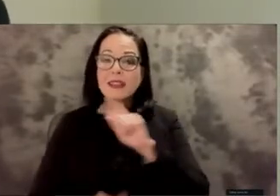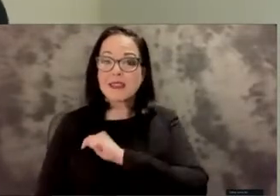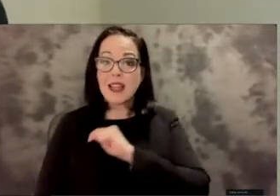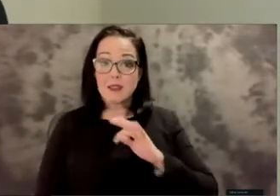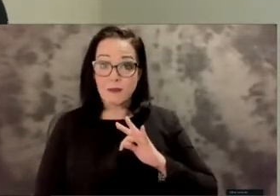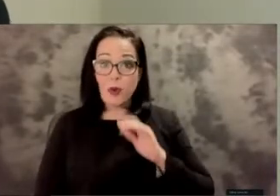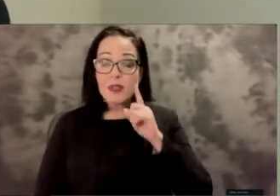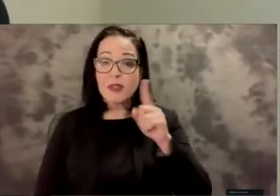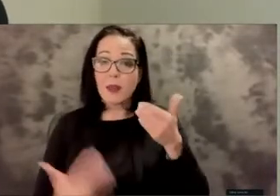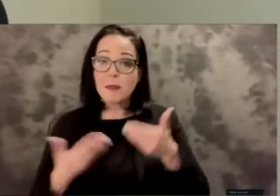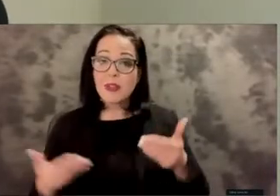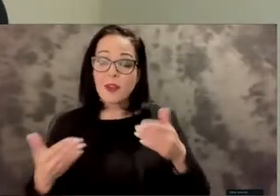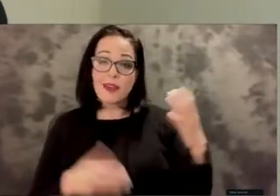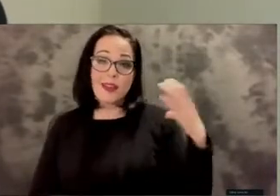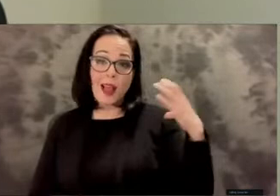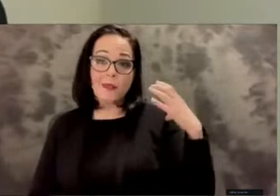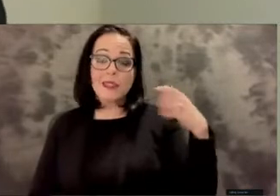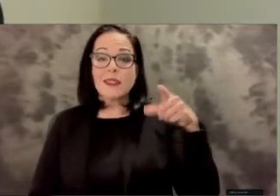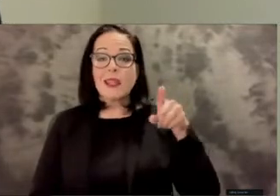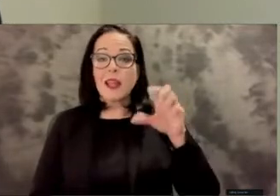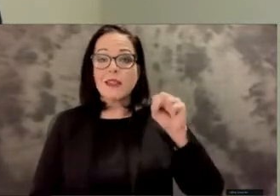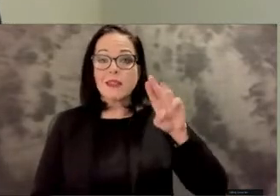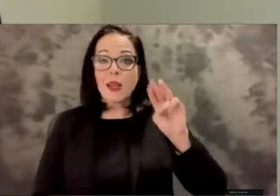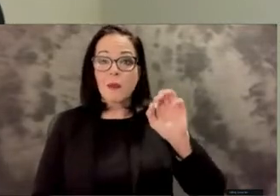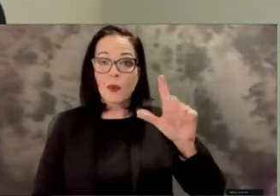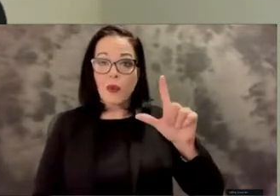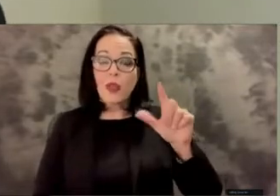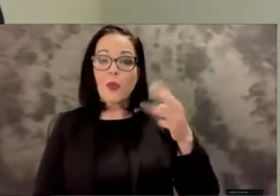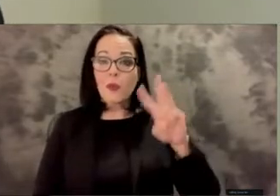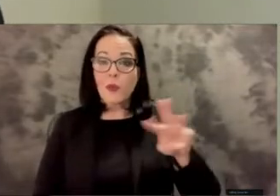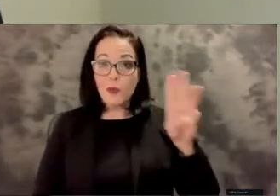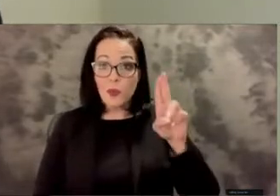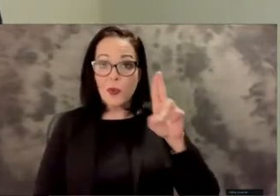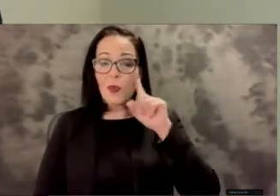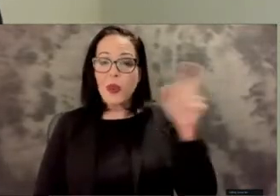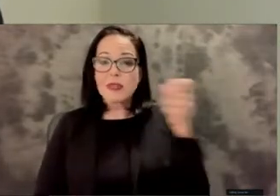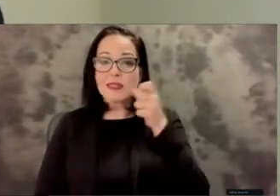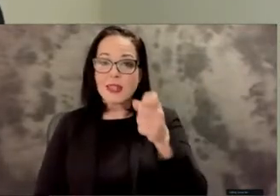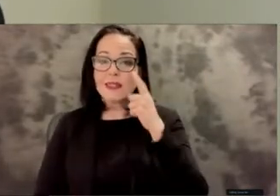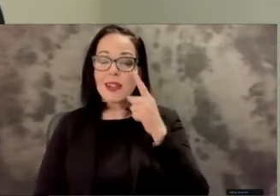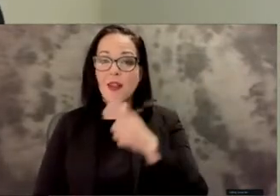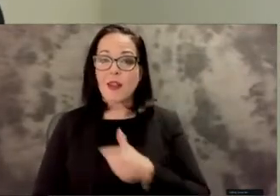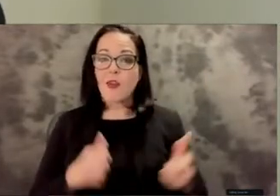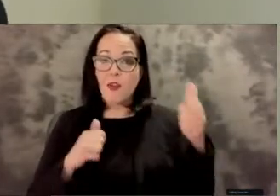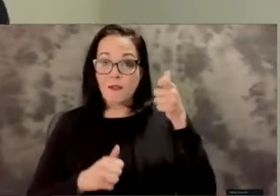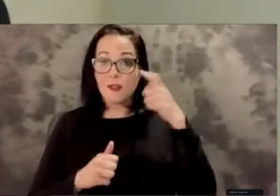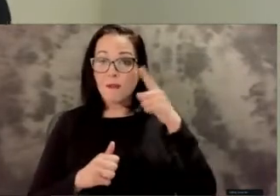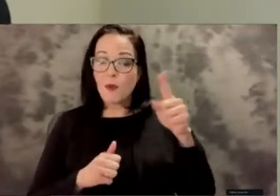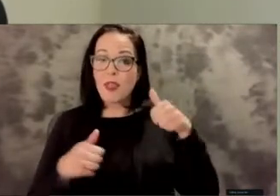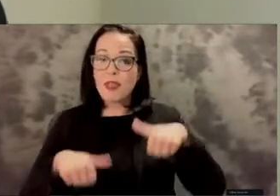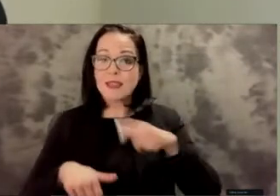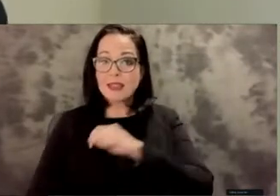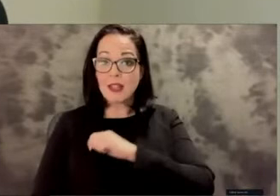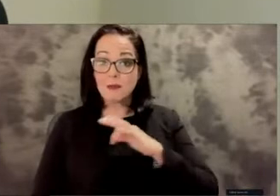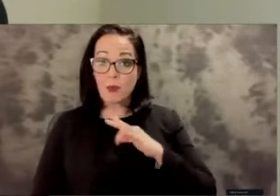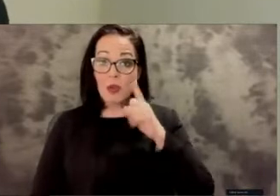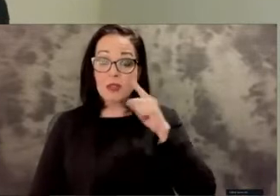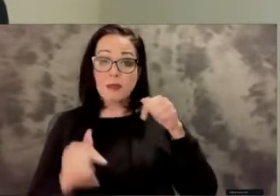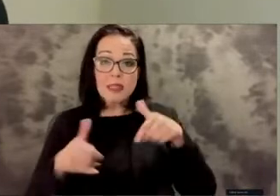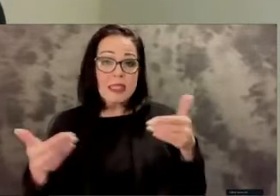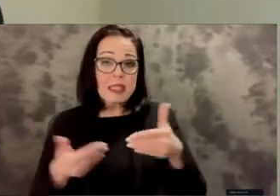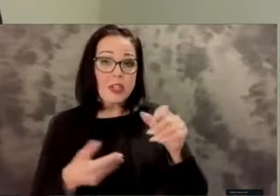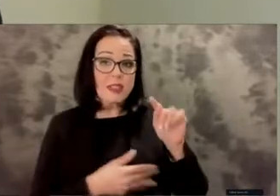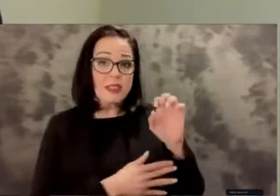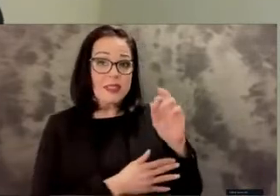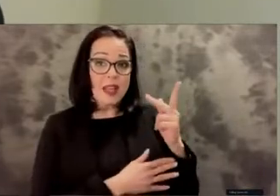Captain Samuel Wu, and I am the designated federal officer for the task force. Even though we are near